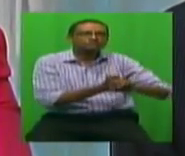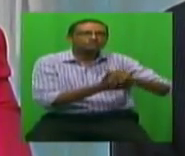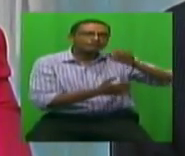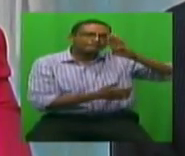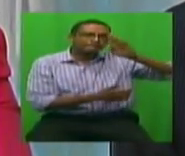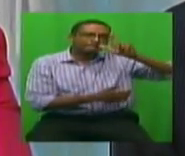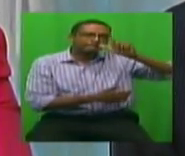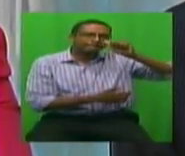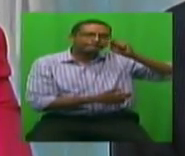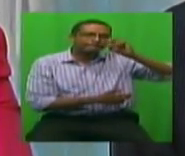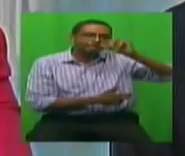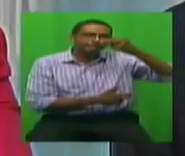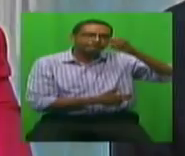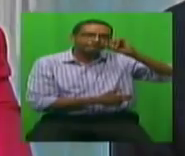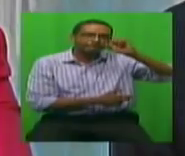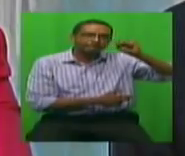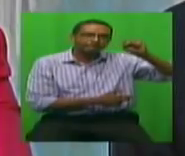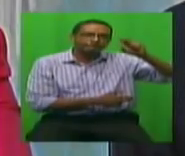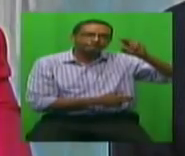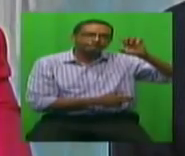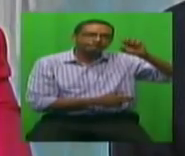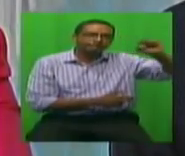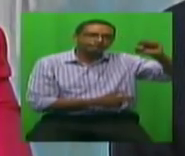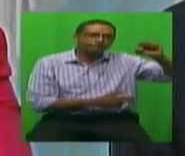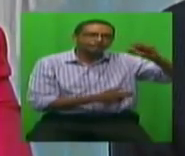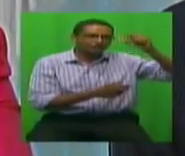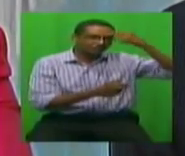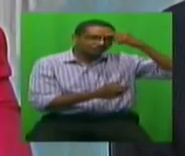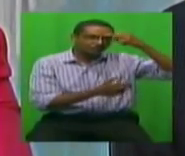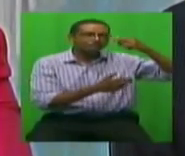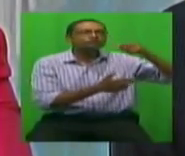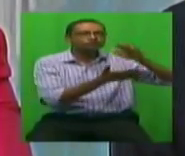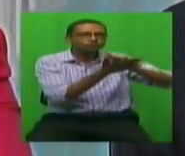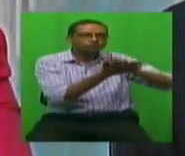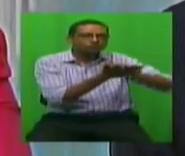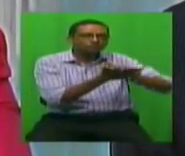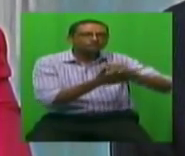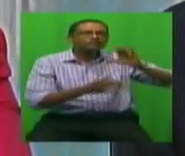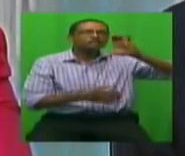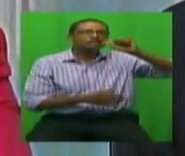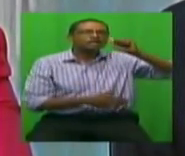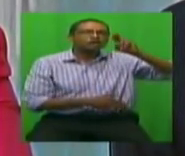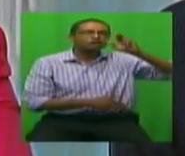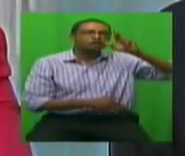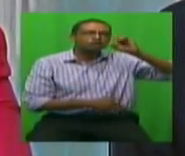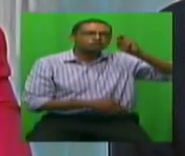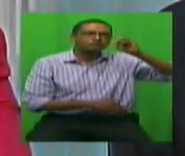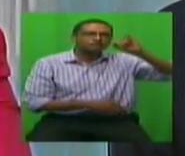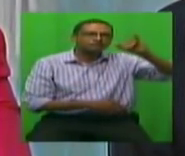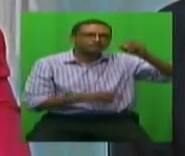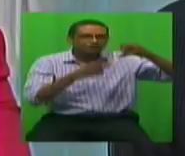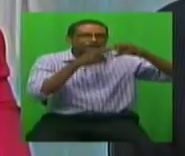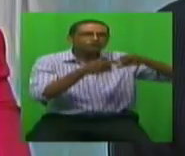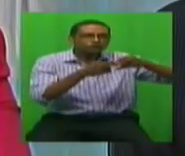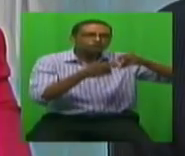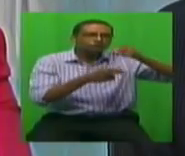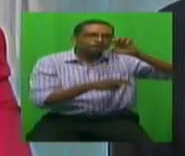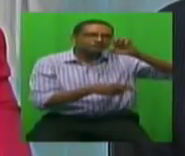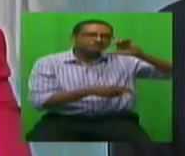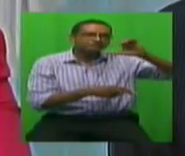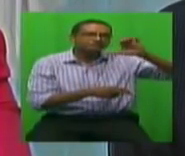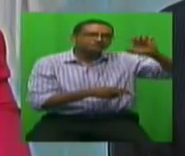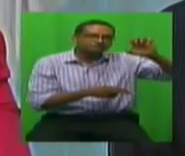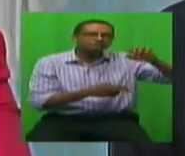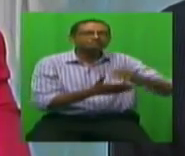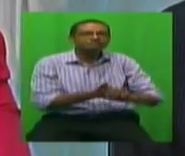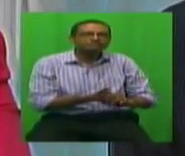Government Primary School, the Caroni Hindu ECC Center, the Biokar